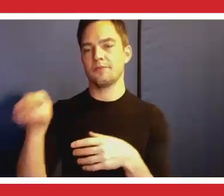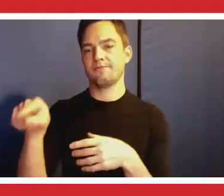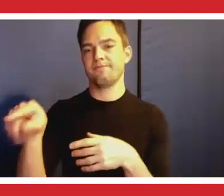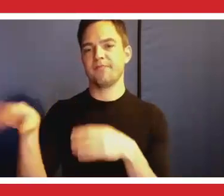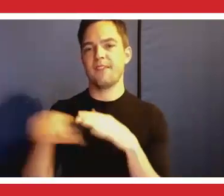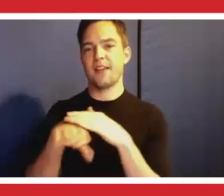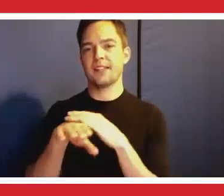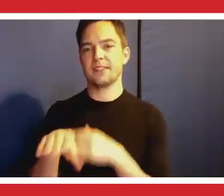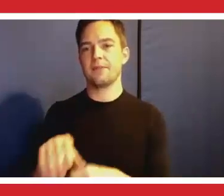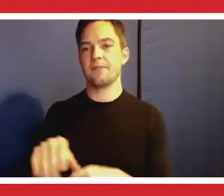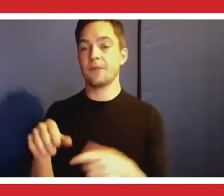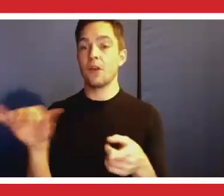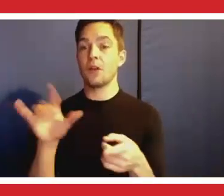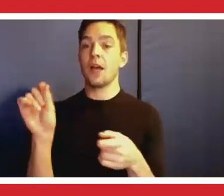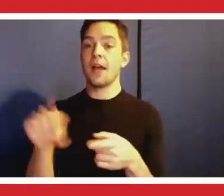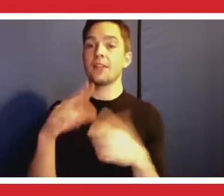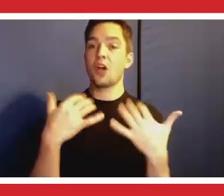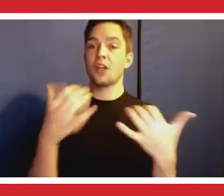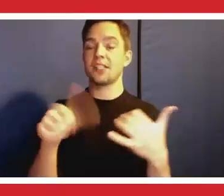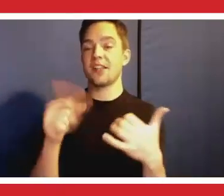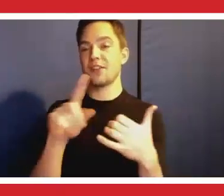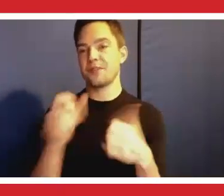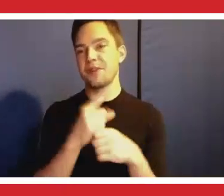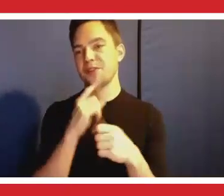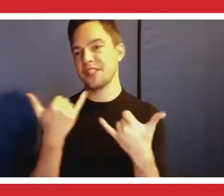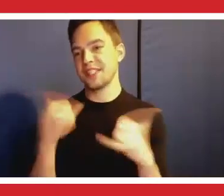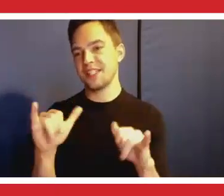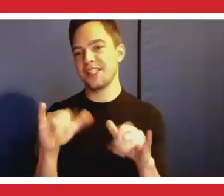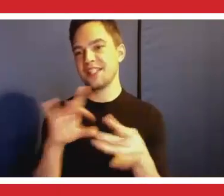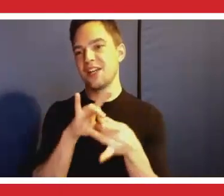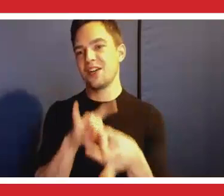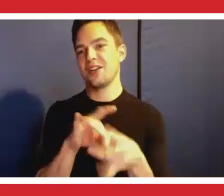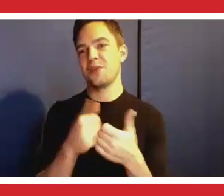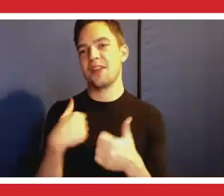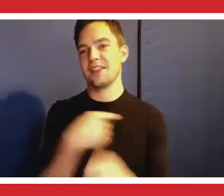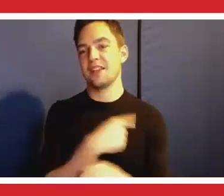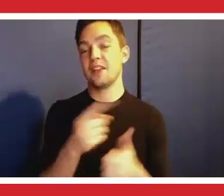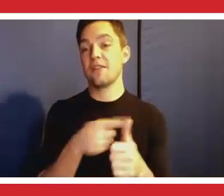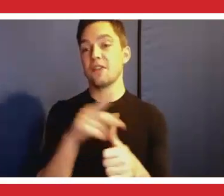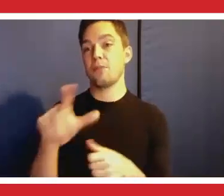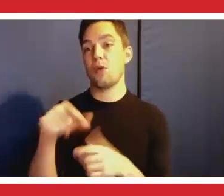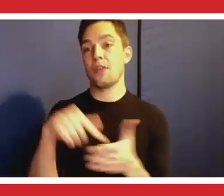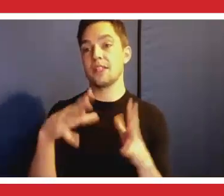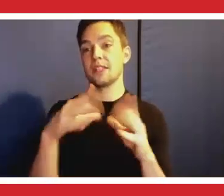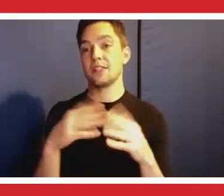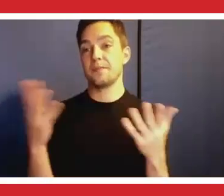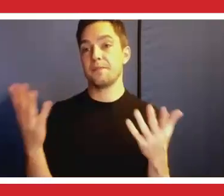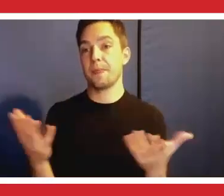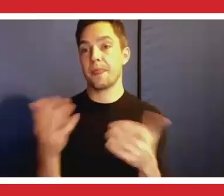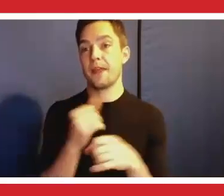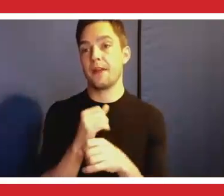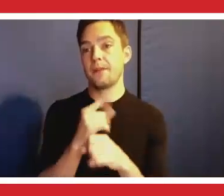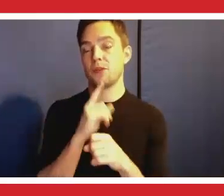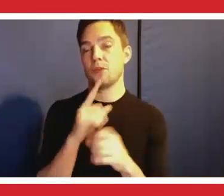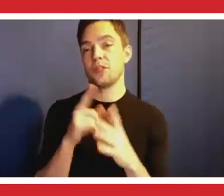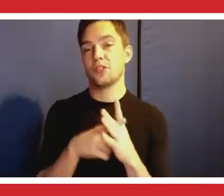dear audience, another question. Make sure you're still with us, and our first poll for this session, so that we can start the minds of